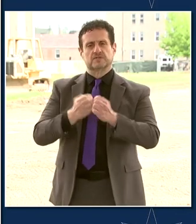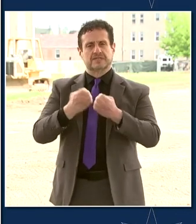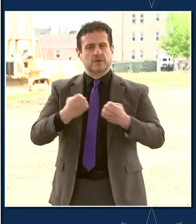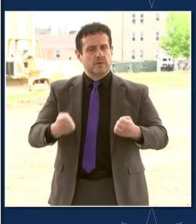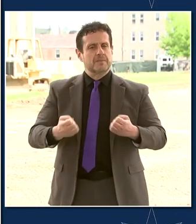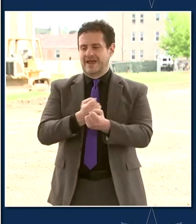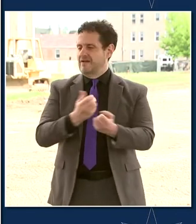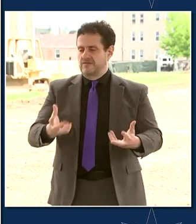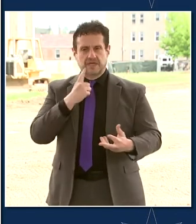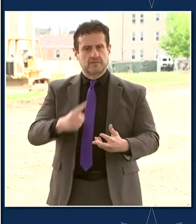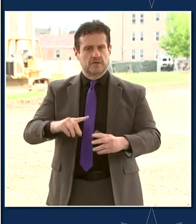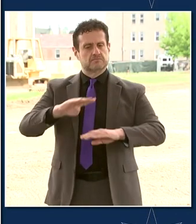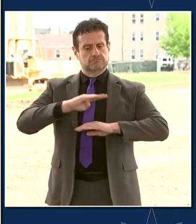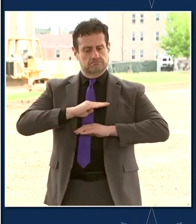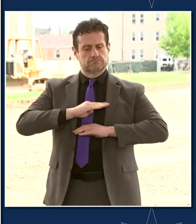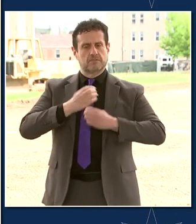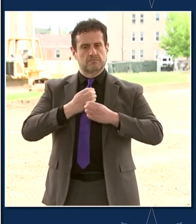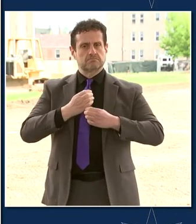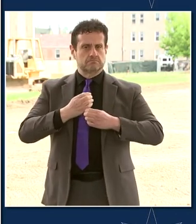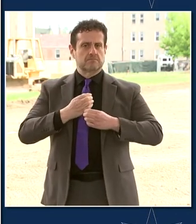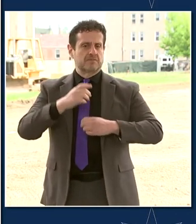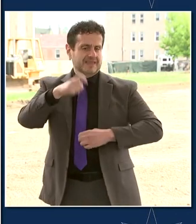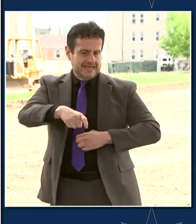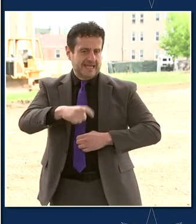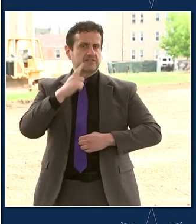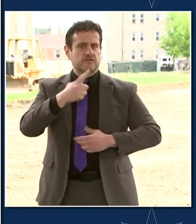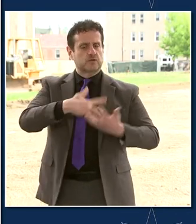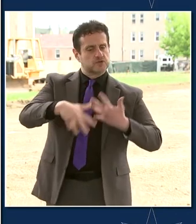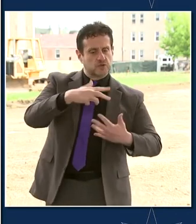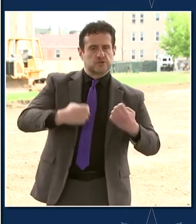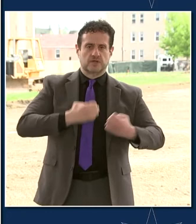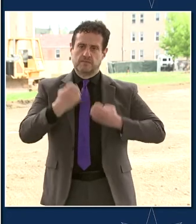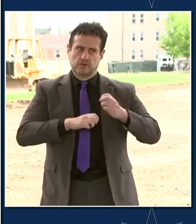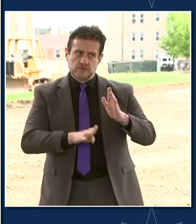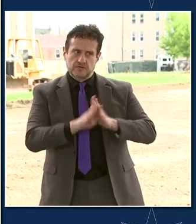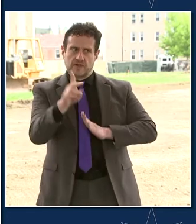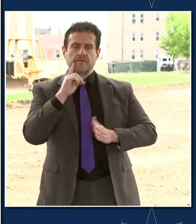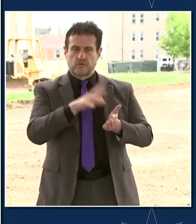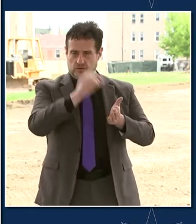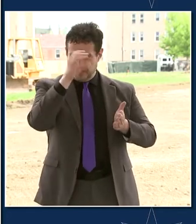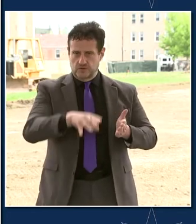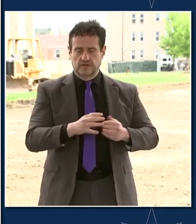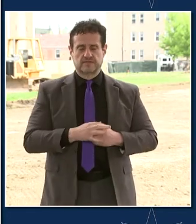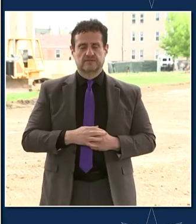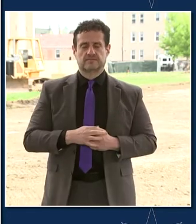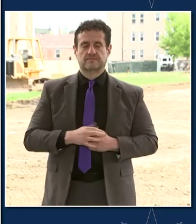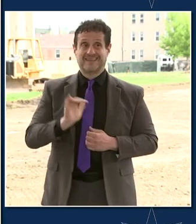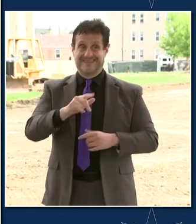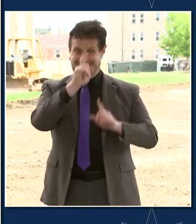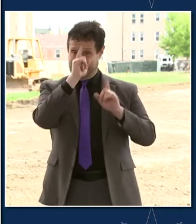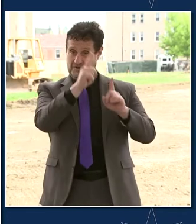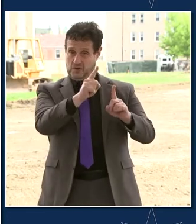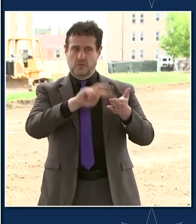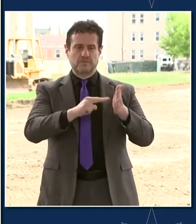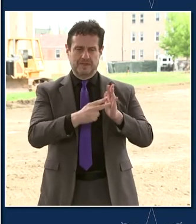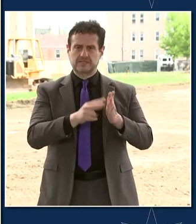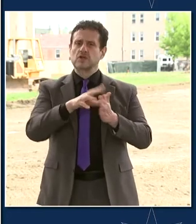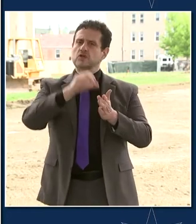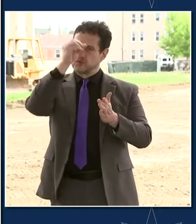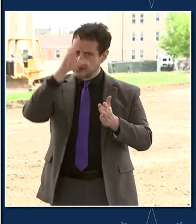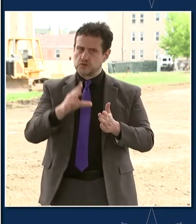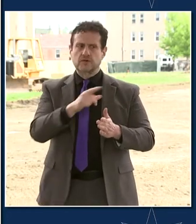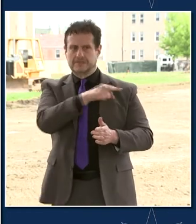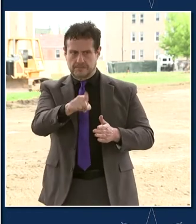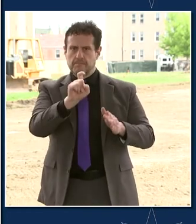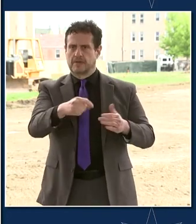to fulfilling these social and emotional needs. And to this end, we have to make sure that our students have safe spaces